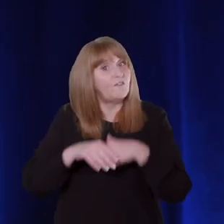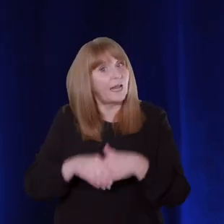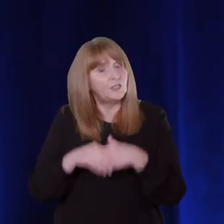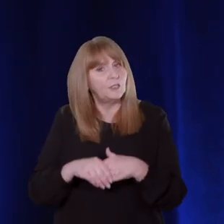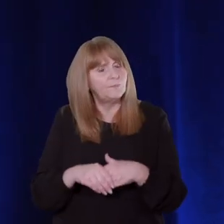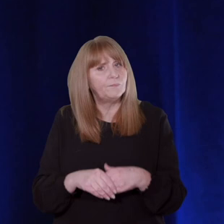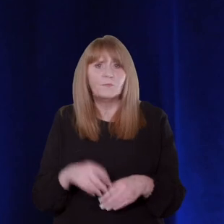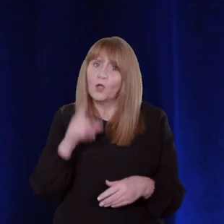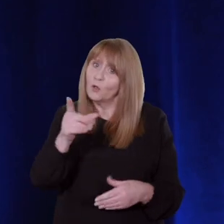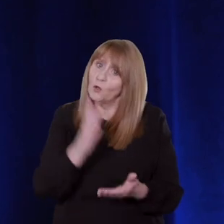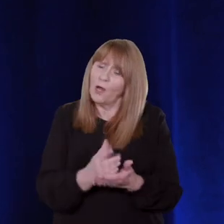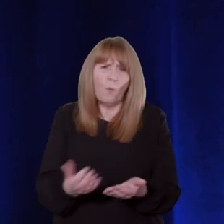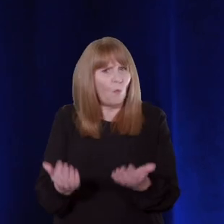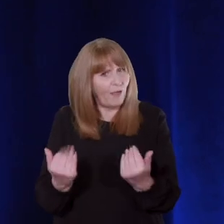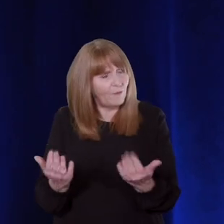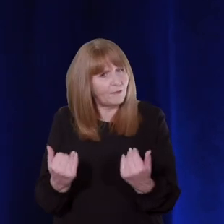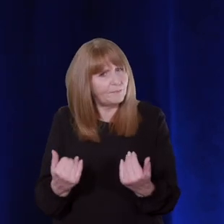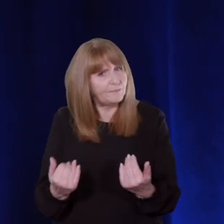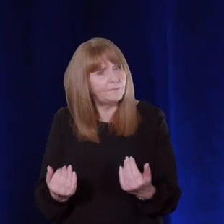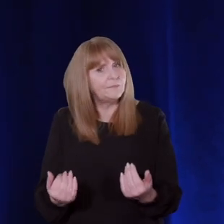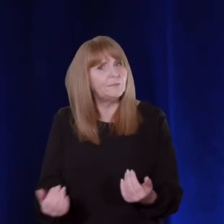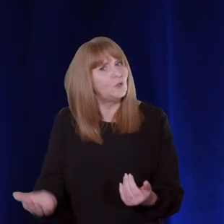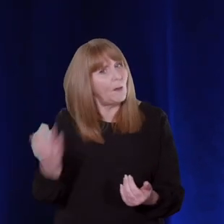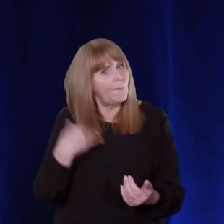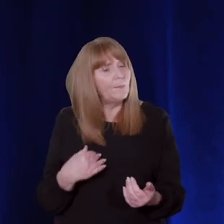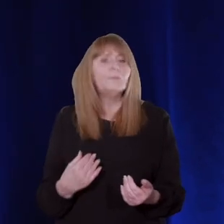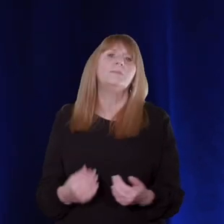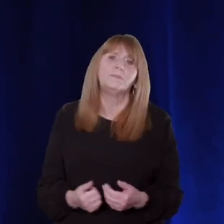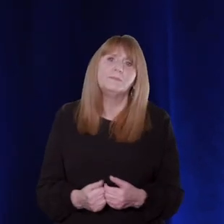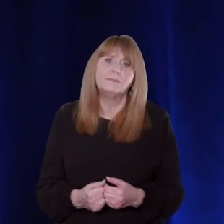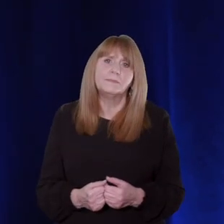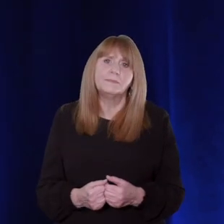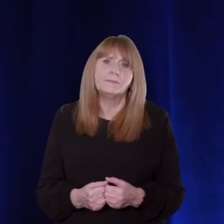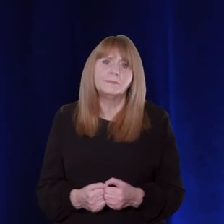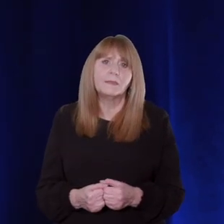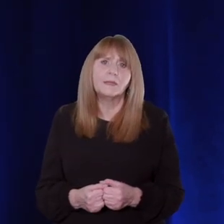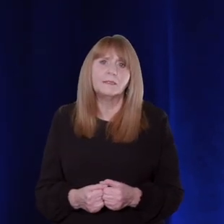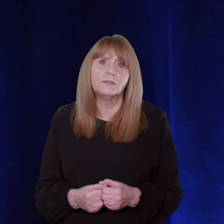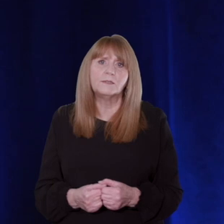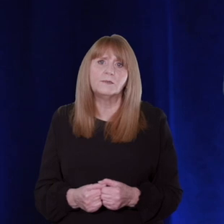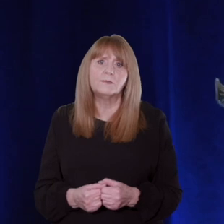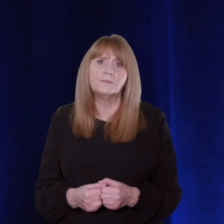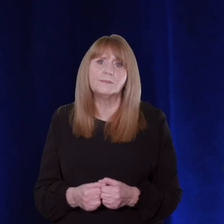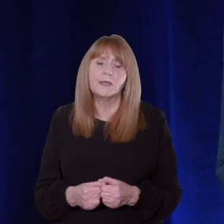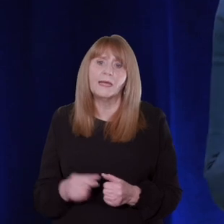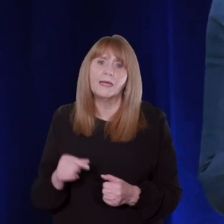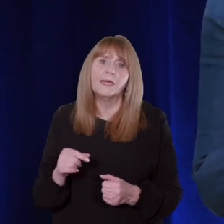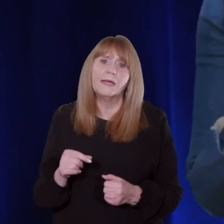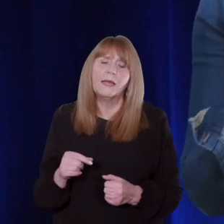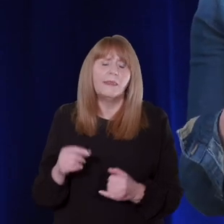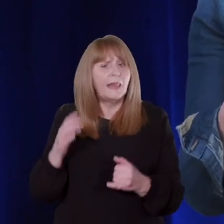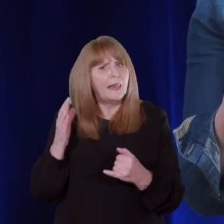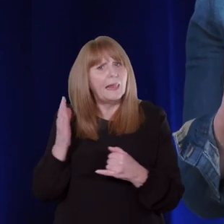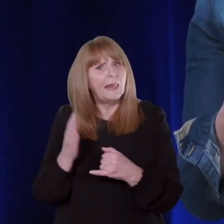along board and join up with us. Just click on the links at the end of this message. I know that last time I shared, it